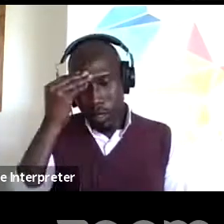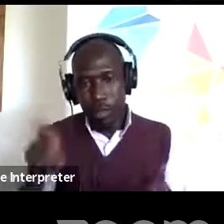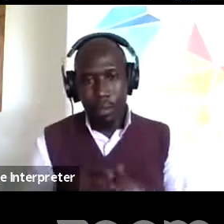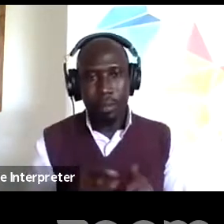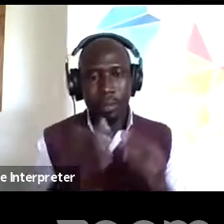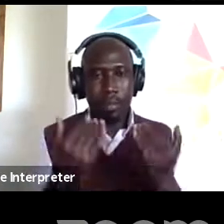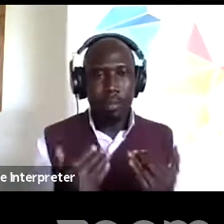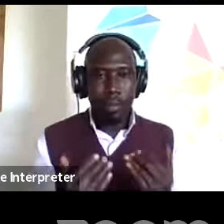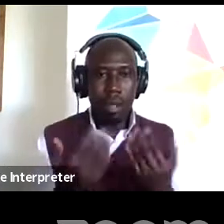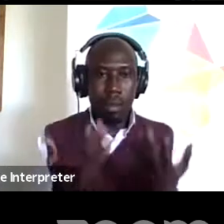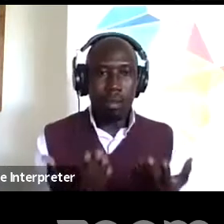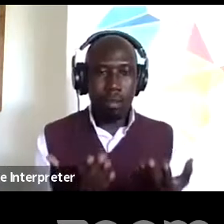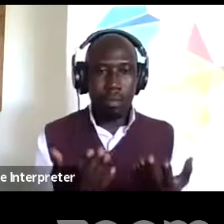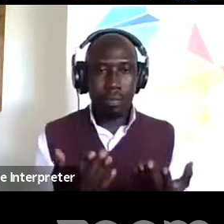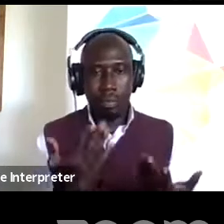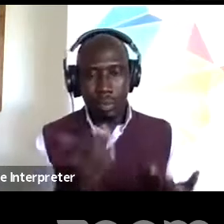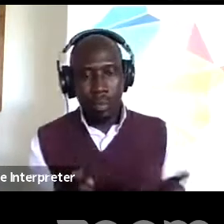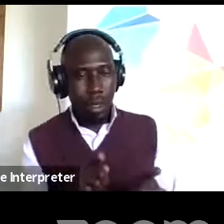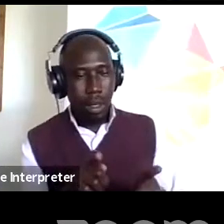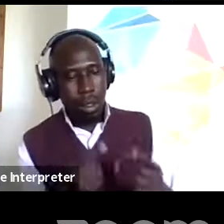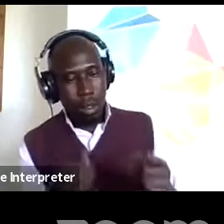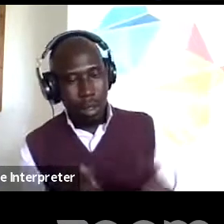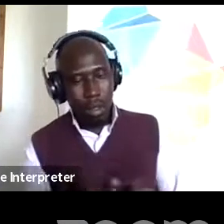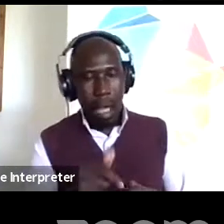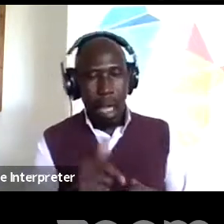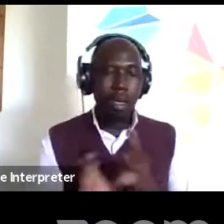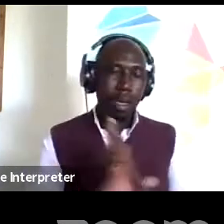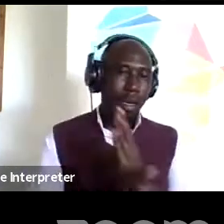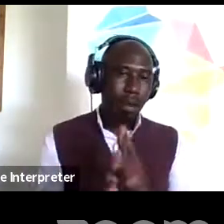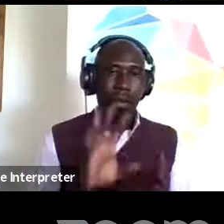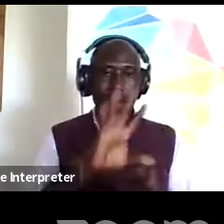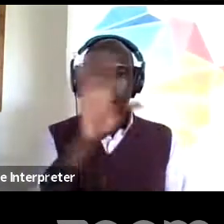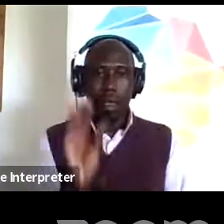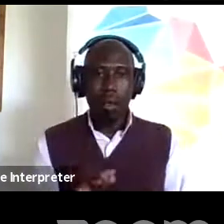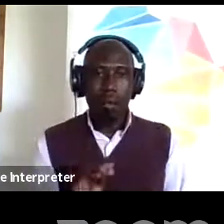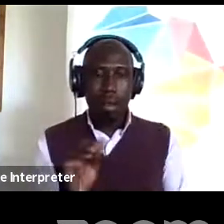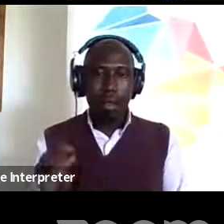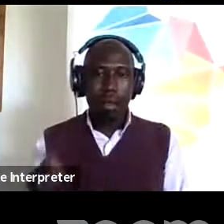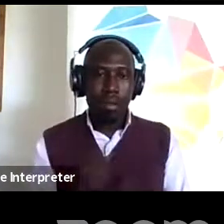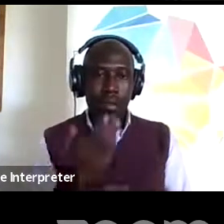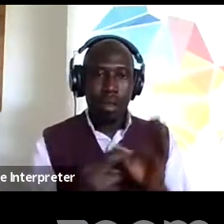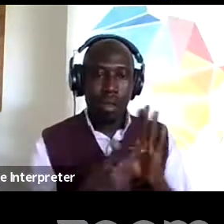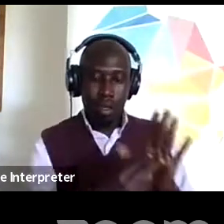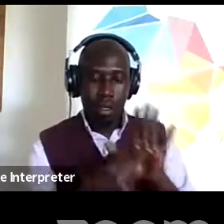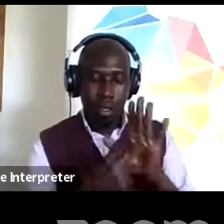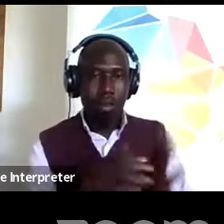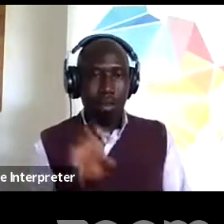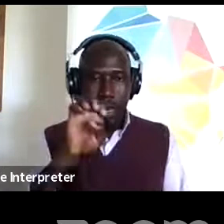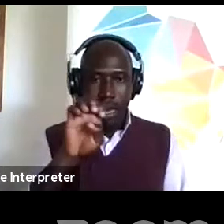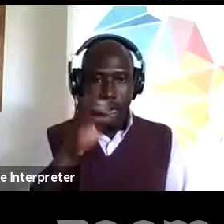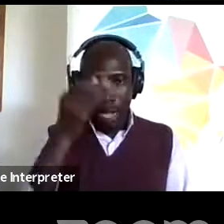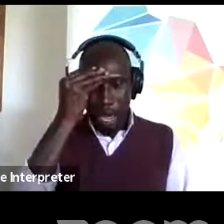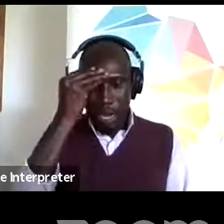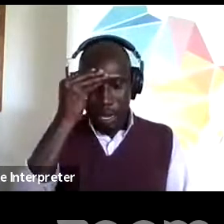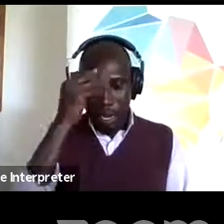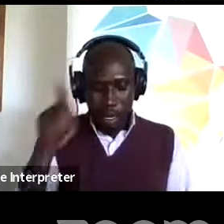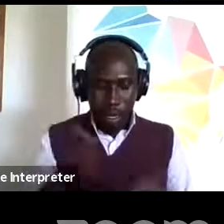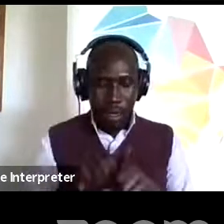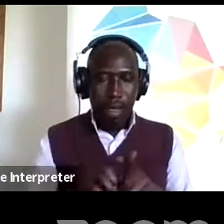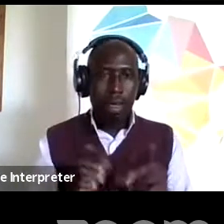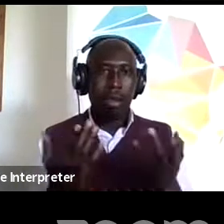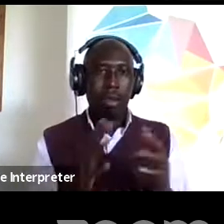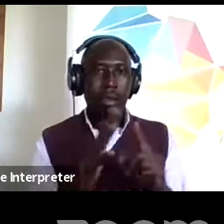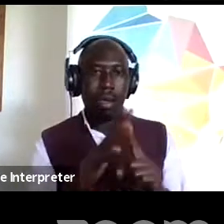So in Zimbabwe and also several other countries like South Africa, there's been introduction of e-learning, that's digitization